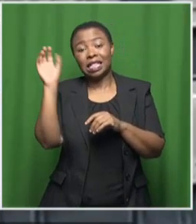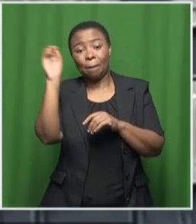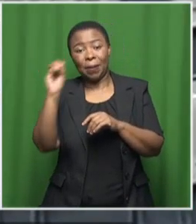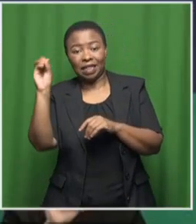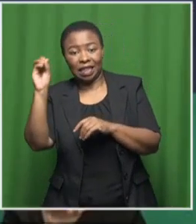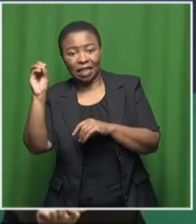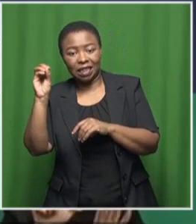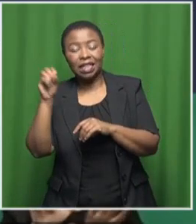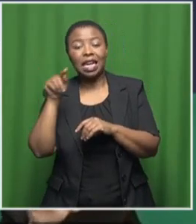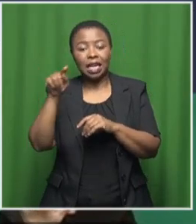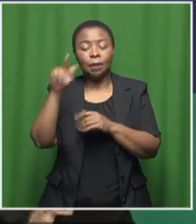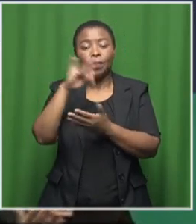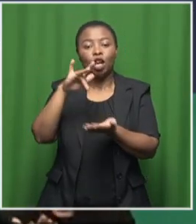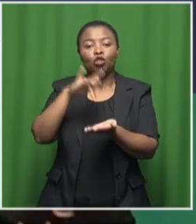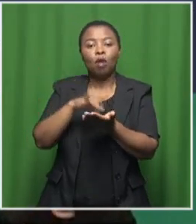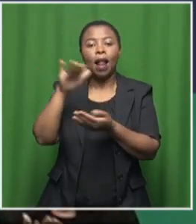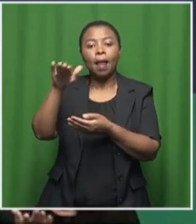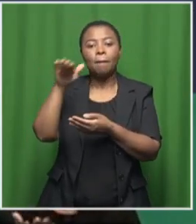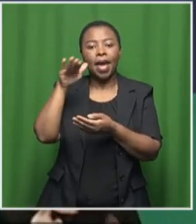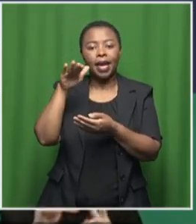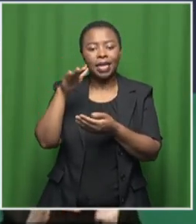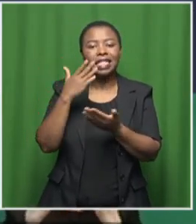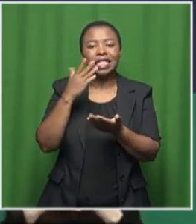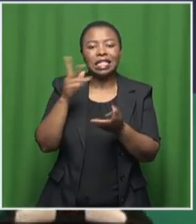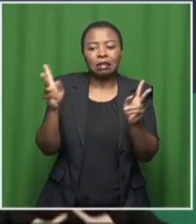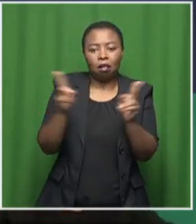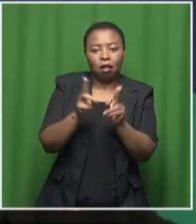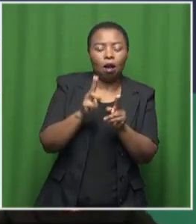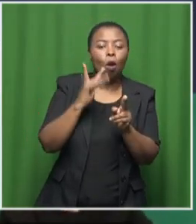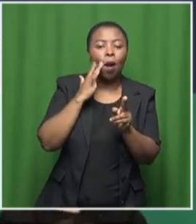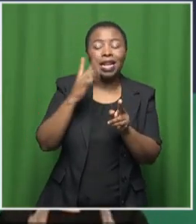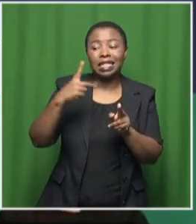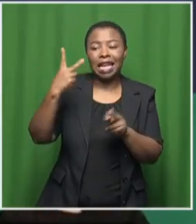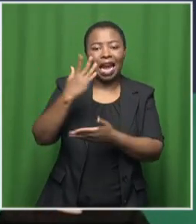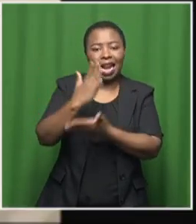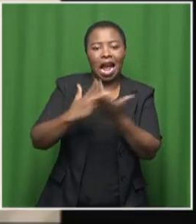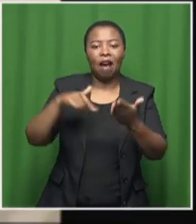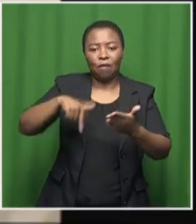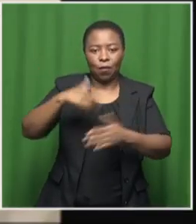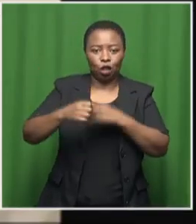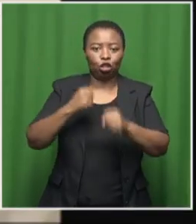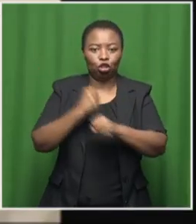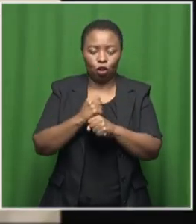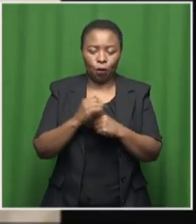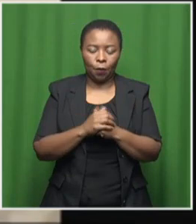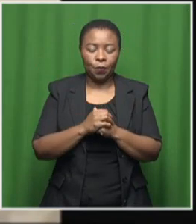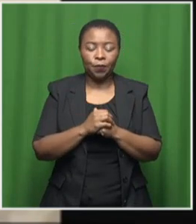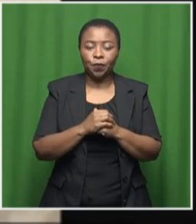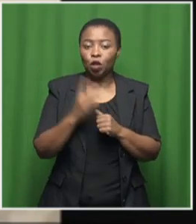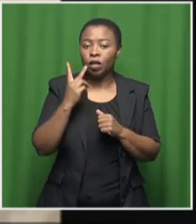see the central bank cut rates in the second half of this year. We see economic growth